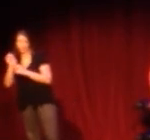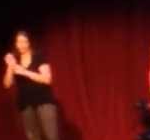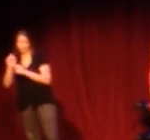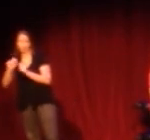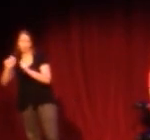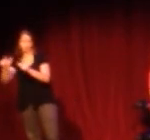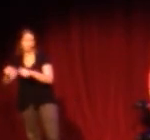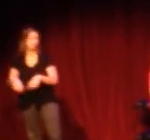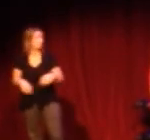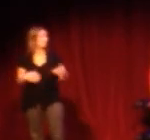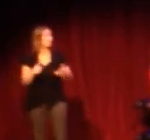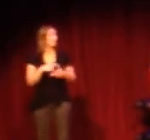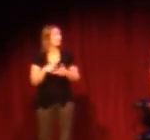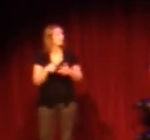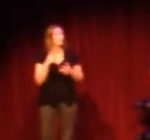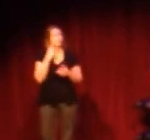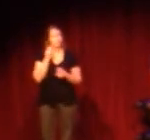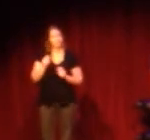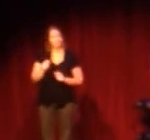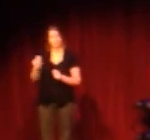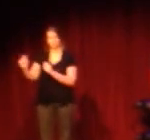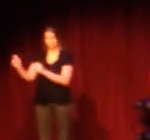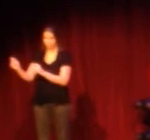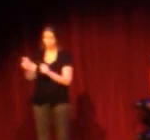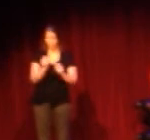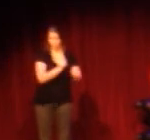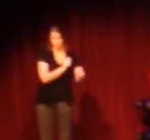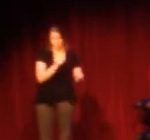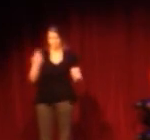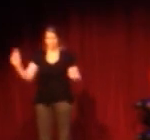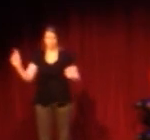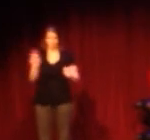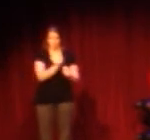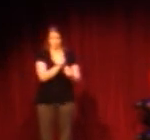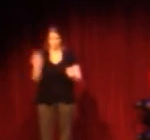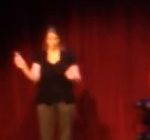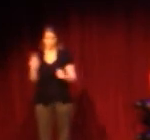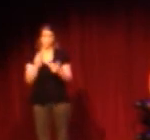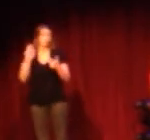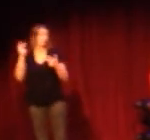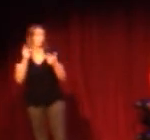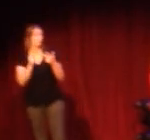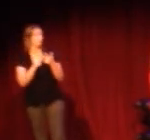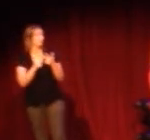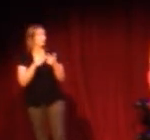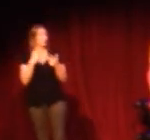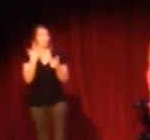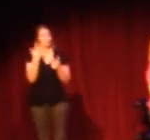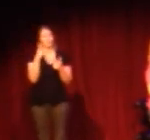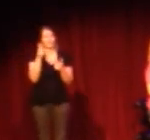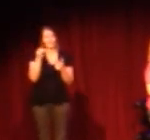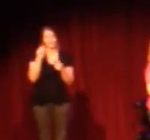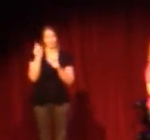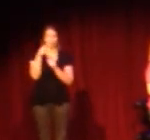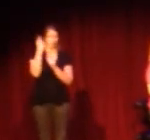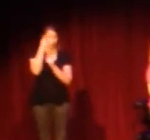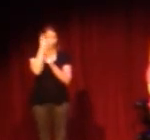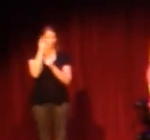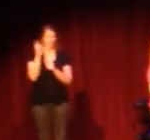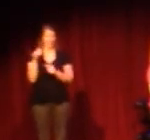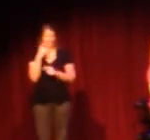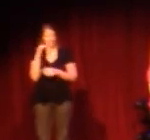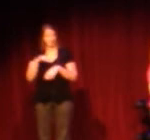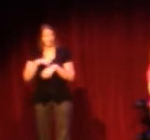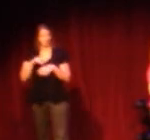You're playing, you're moving, you're shaking, you go from one side to the other, back and forth and back and forth. Step number three, it's 360. It's like geometry or